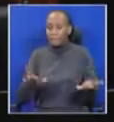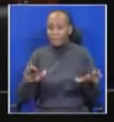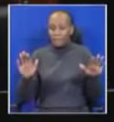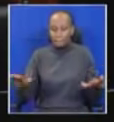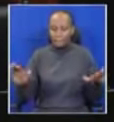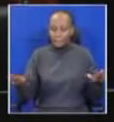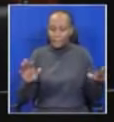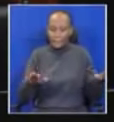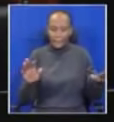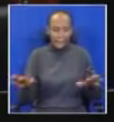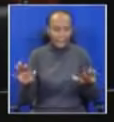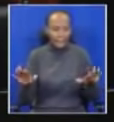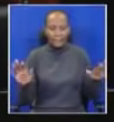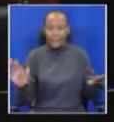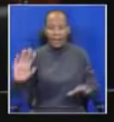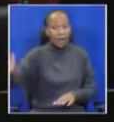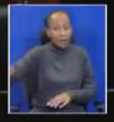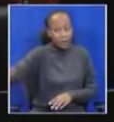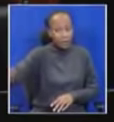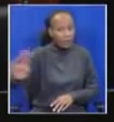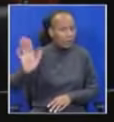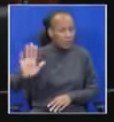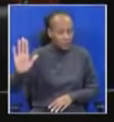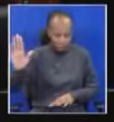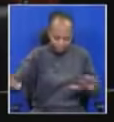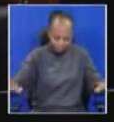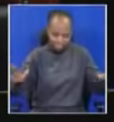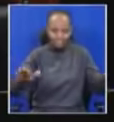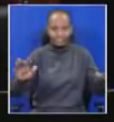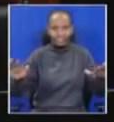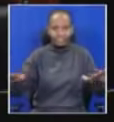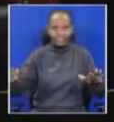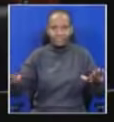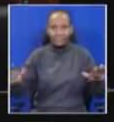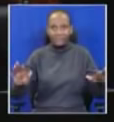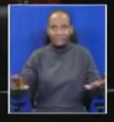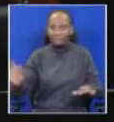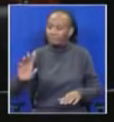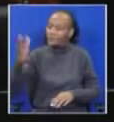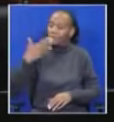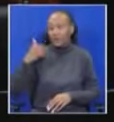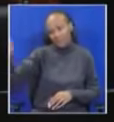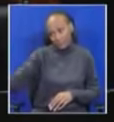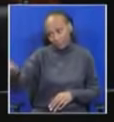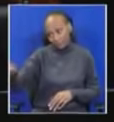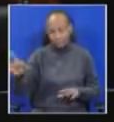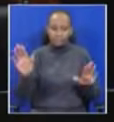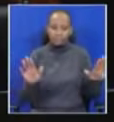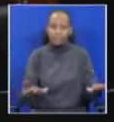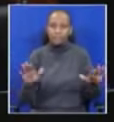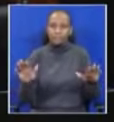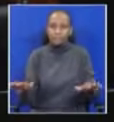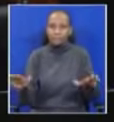take your seats. House Chairperson. No, Honourable Steenhuisen, I have not recognised you. I have not recognised you. Please take your seat.